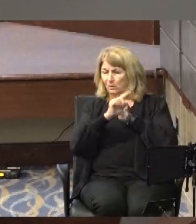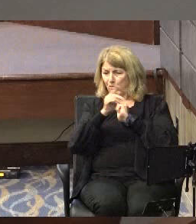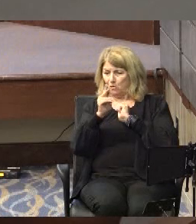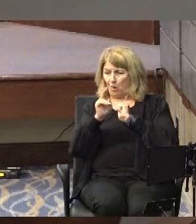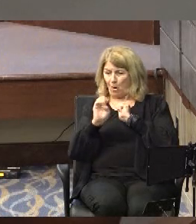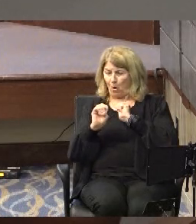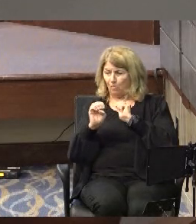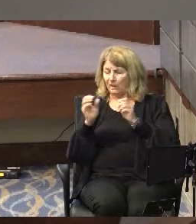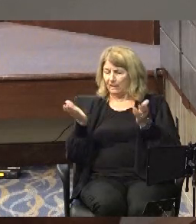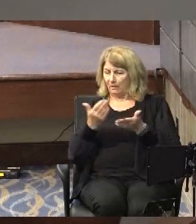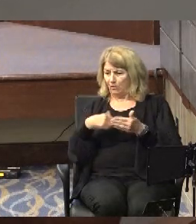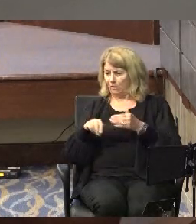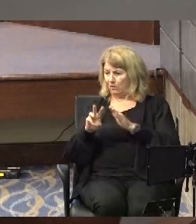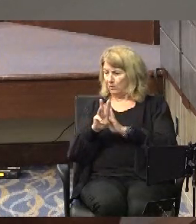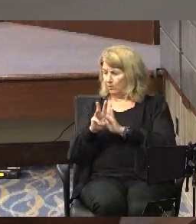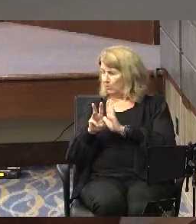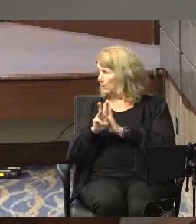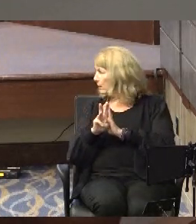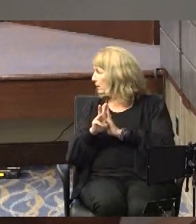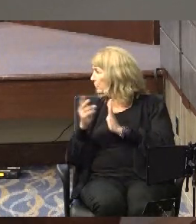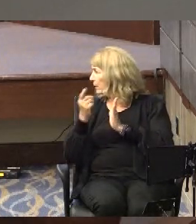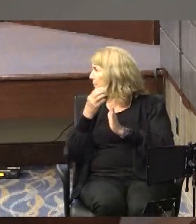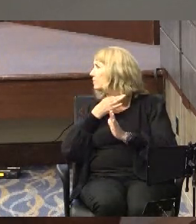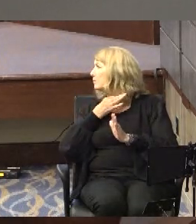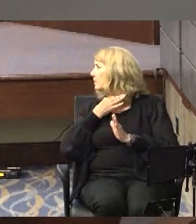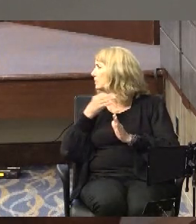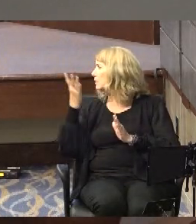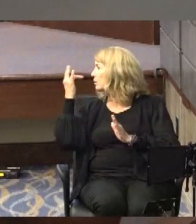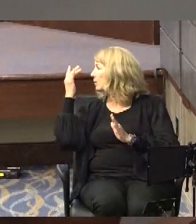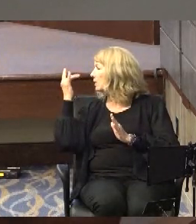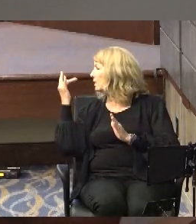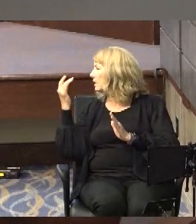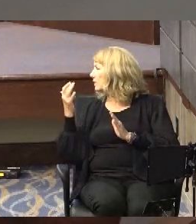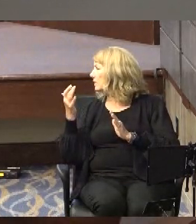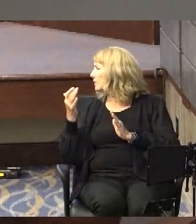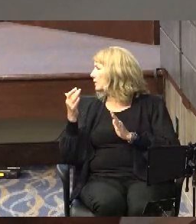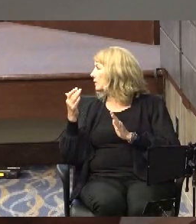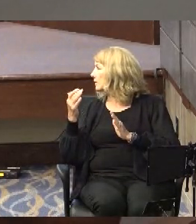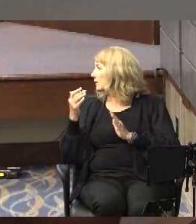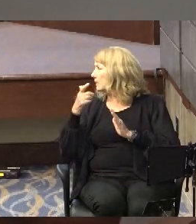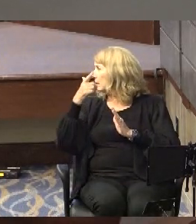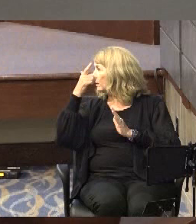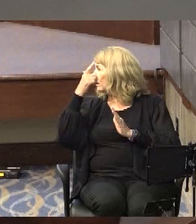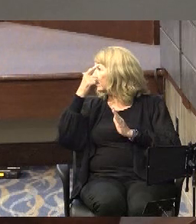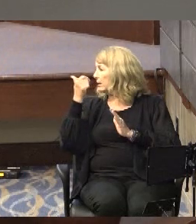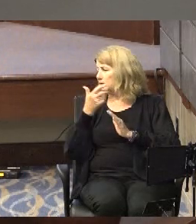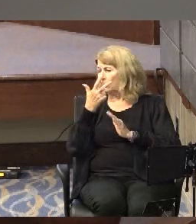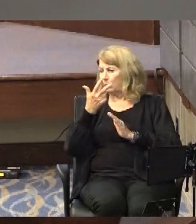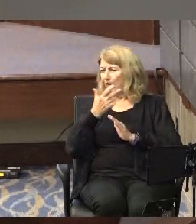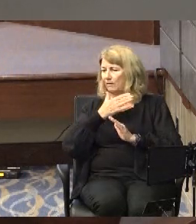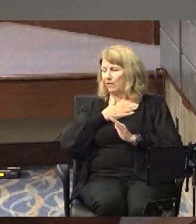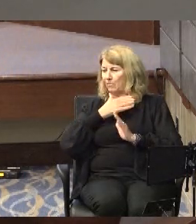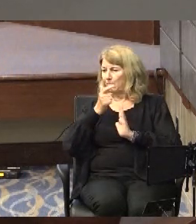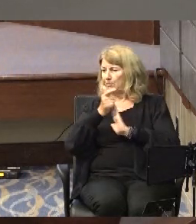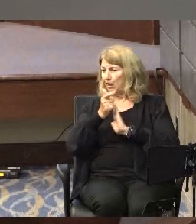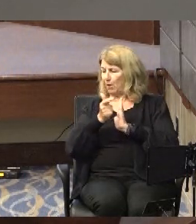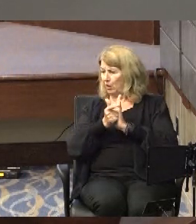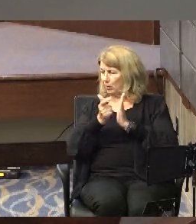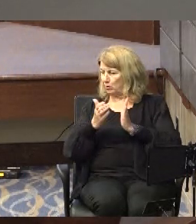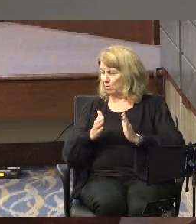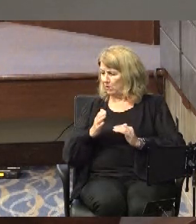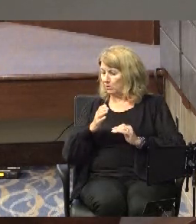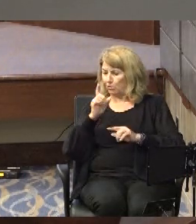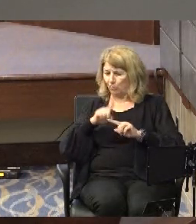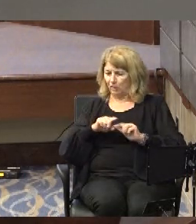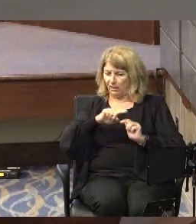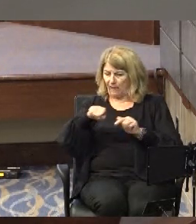For the continuance portion, I may be wondering why we're asking for continuance on that, is three of my attorneys are not present tonight. They had